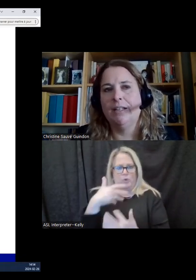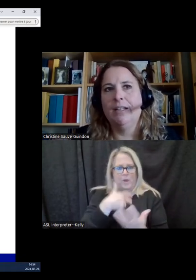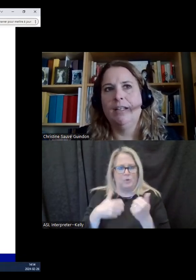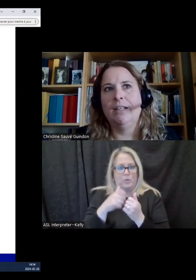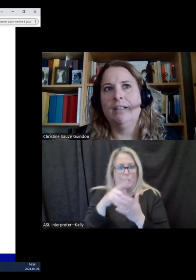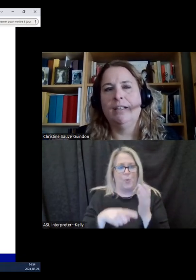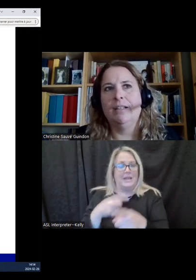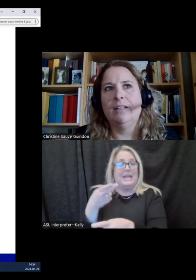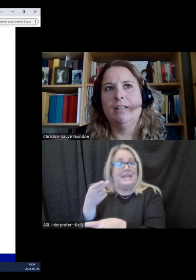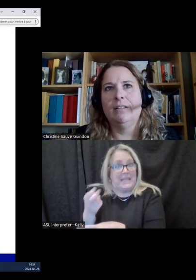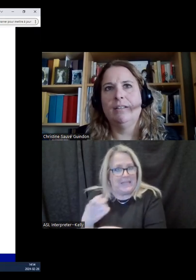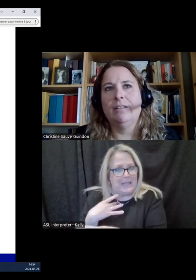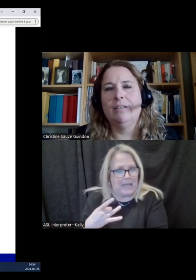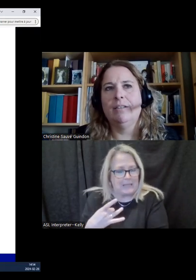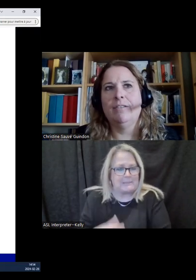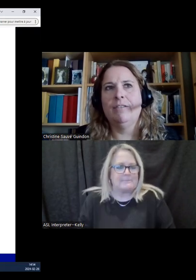likes